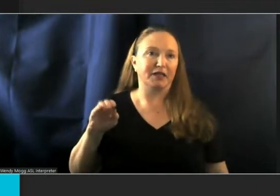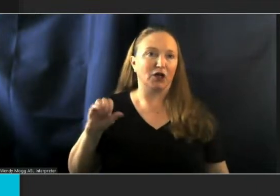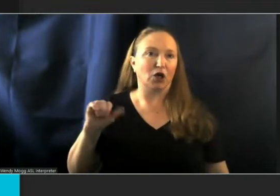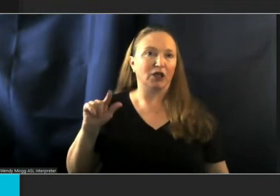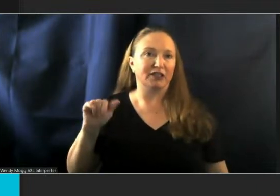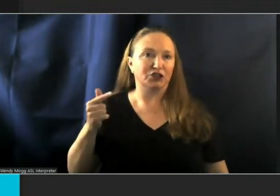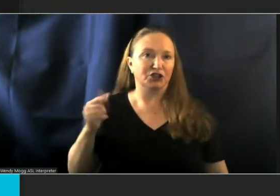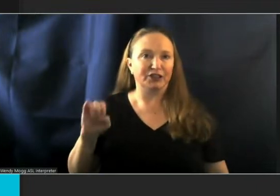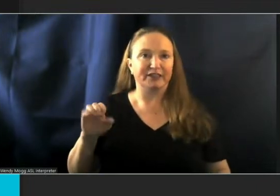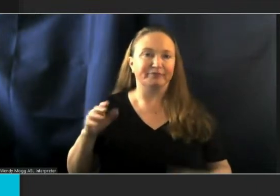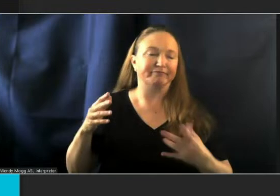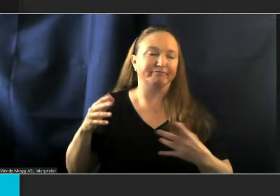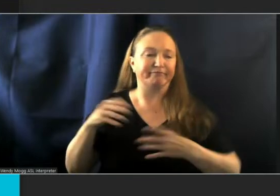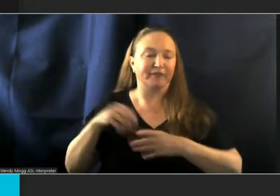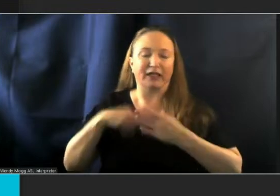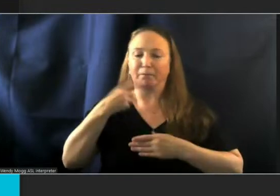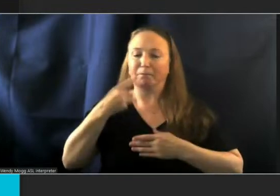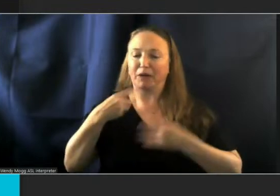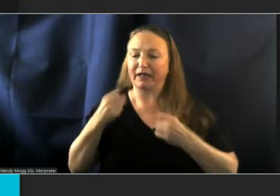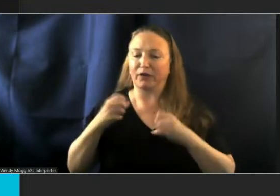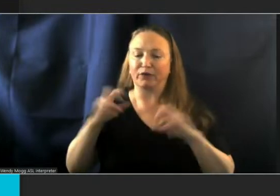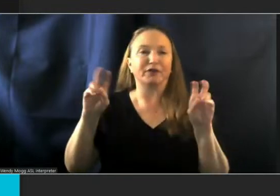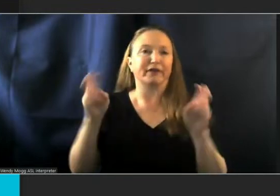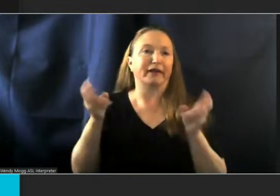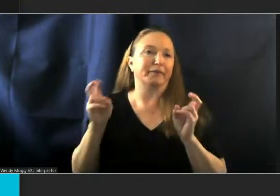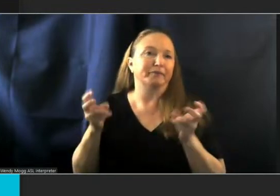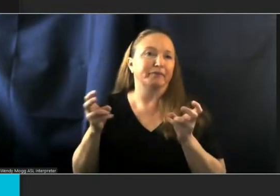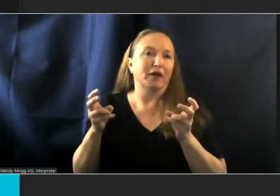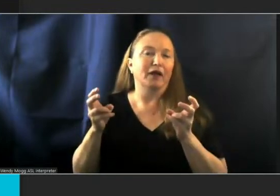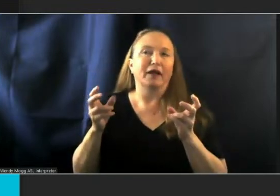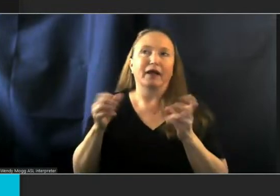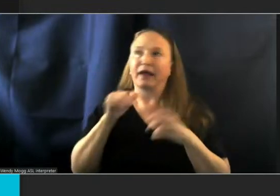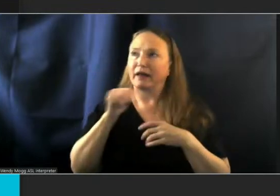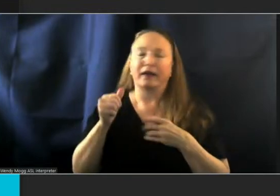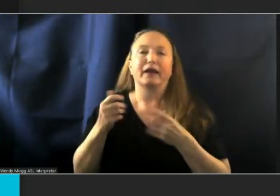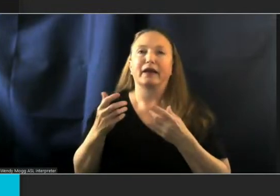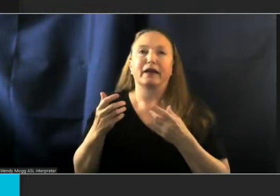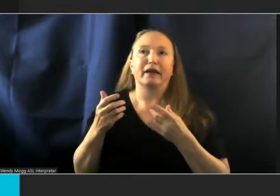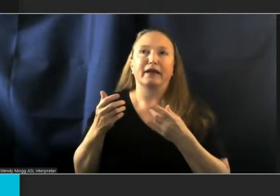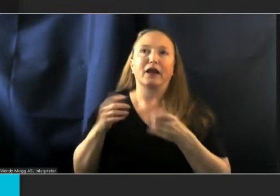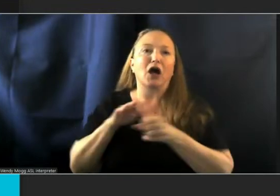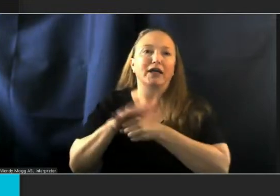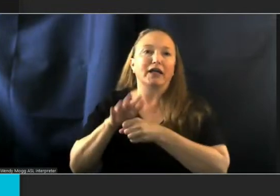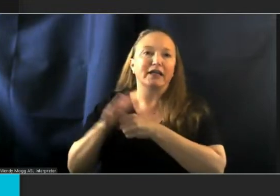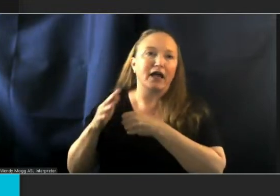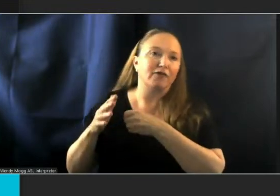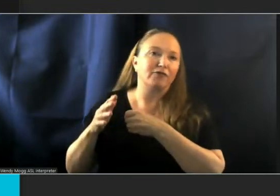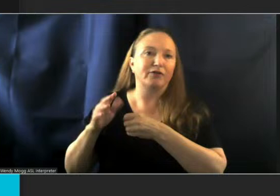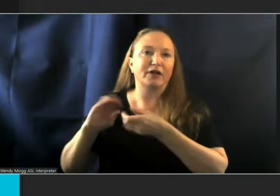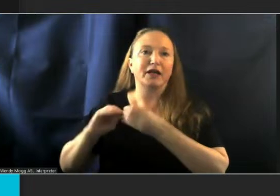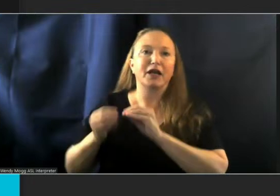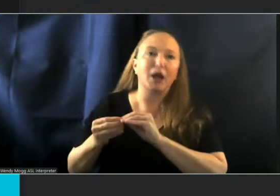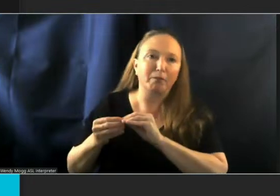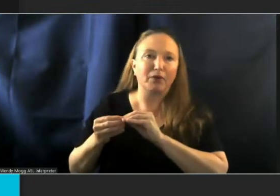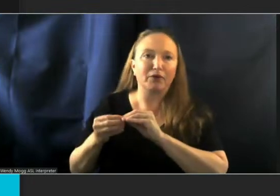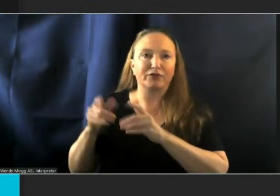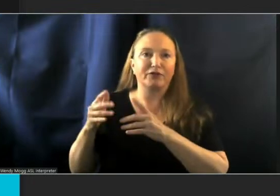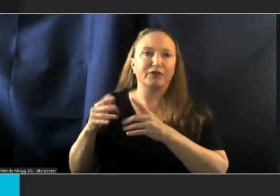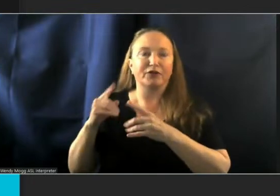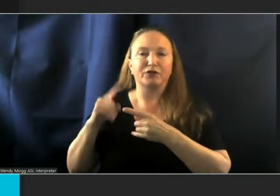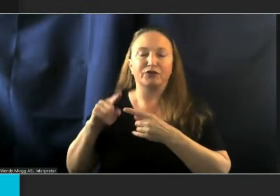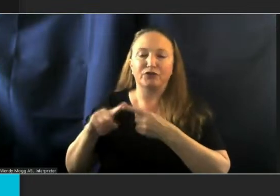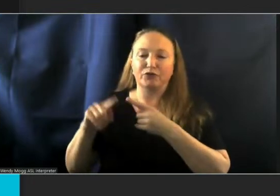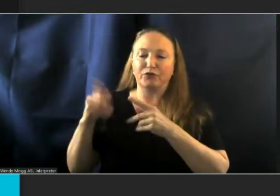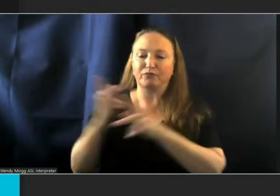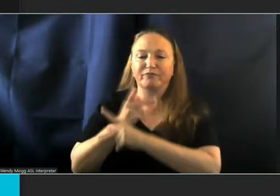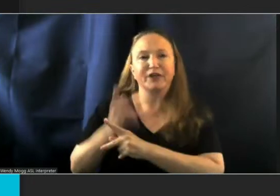I'm using air quotes, small numbers problem. I would say that difference is insignificant in those small numbers, and that I'm not seeing